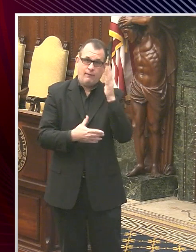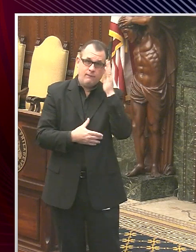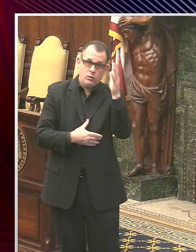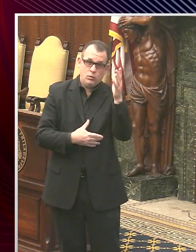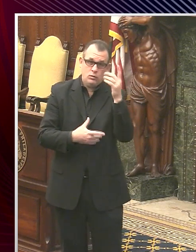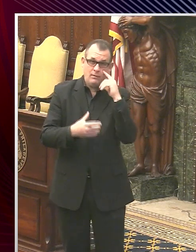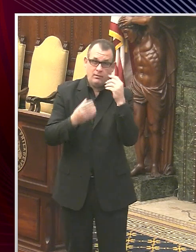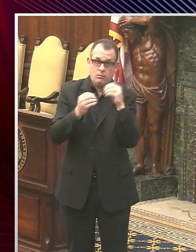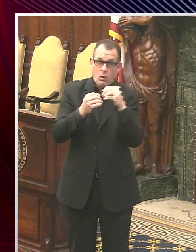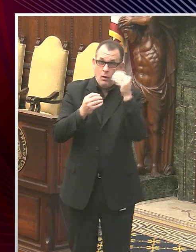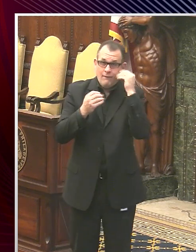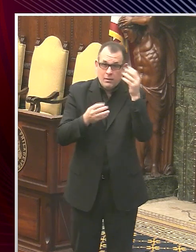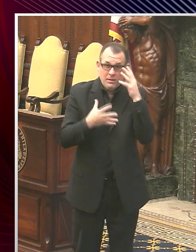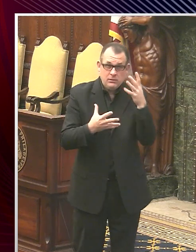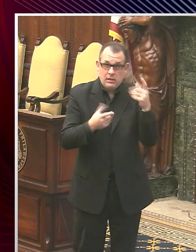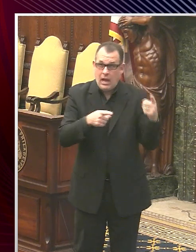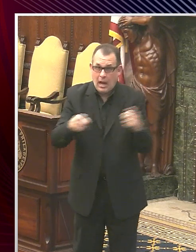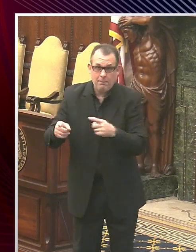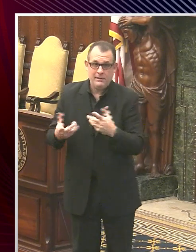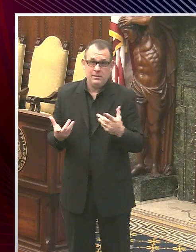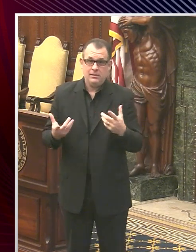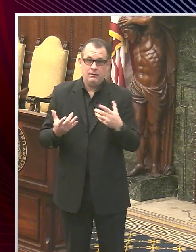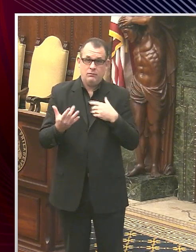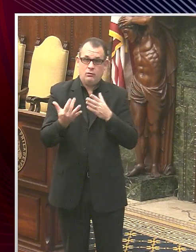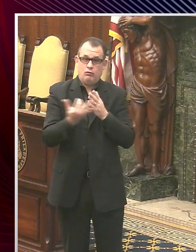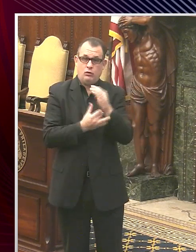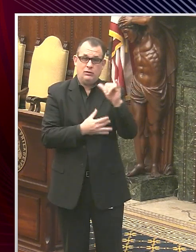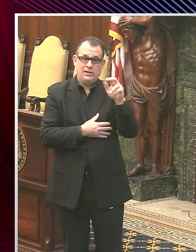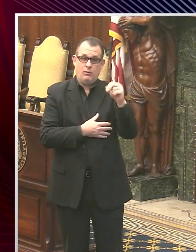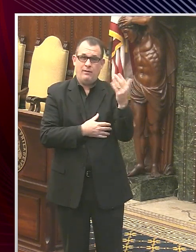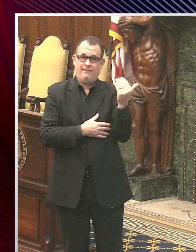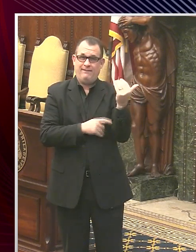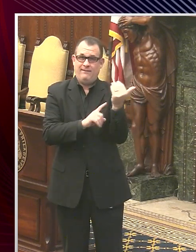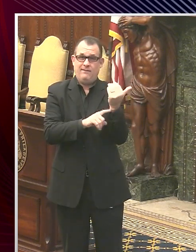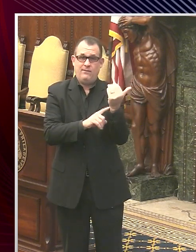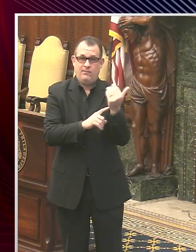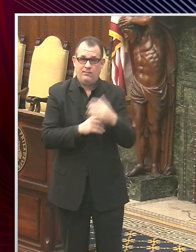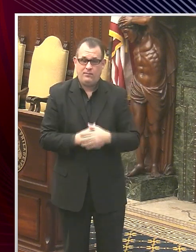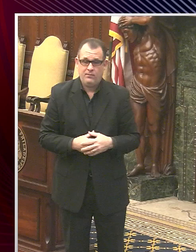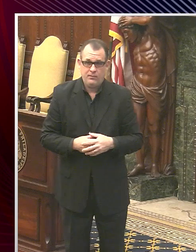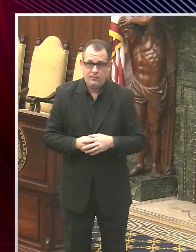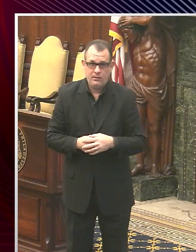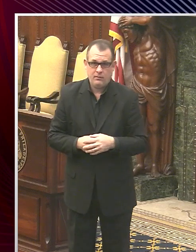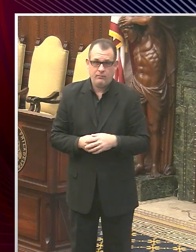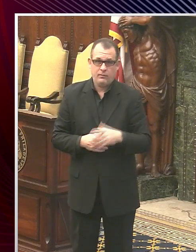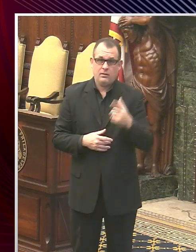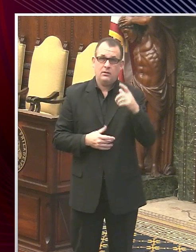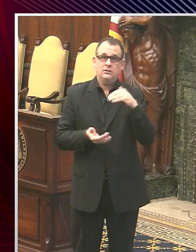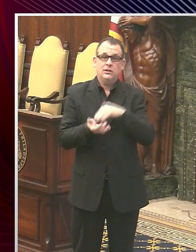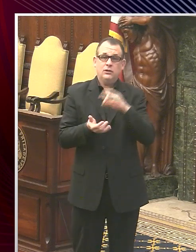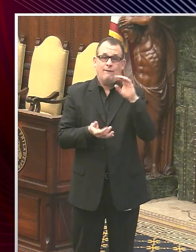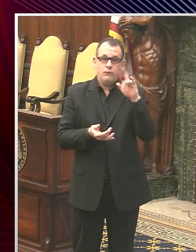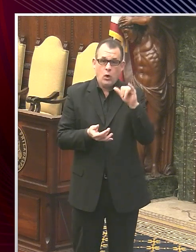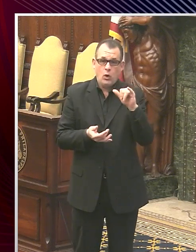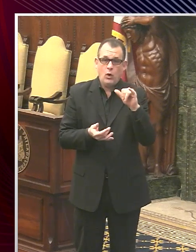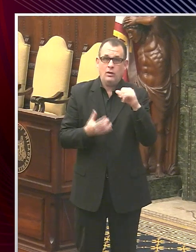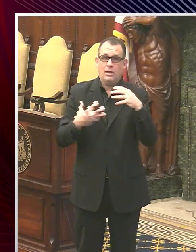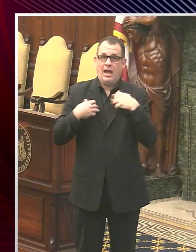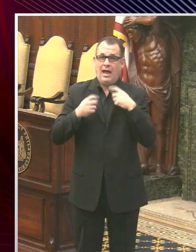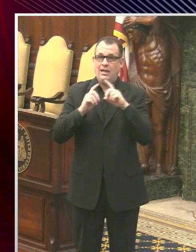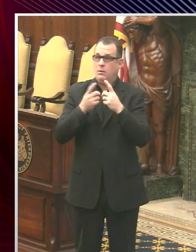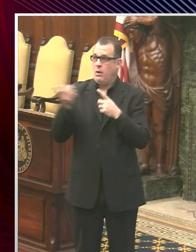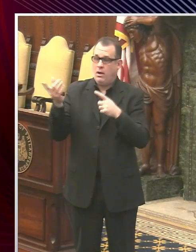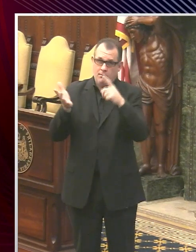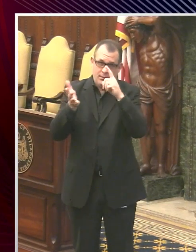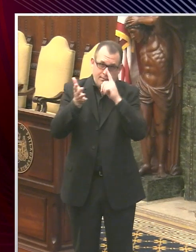remain prohibited or limited through at least January 15th. Dr. Farley and his staff at the Health Department are monitoring case counts following